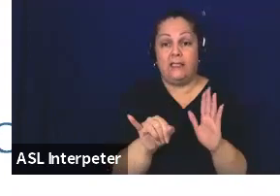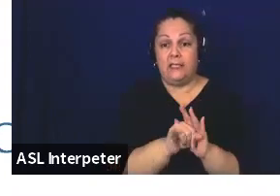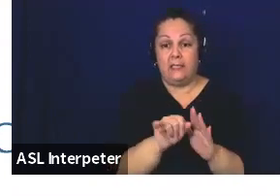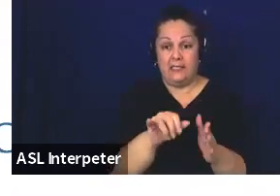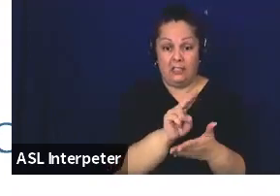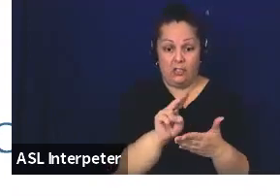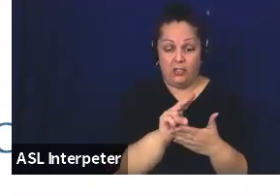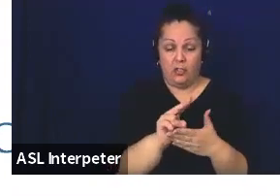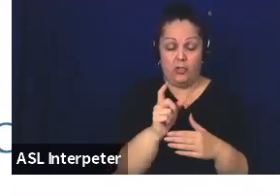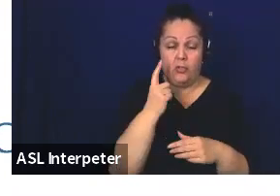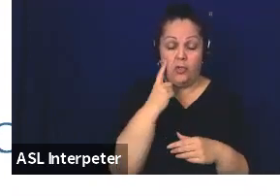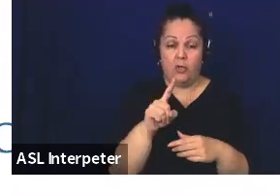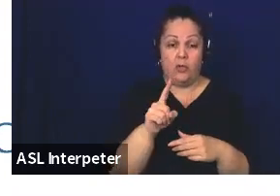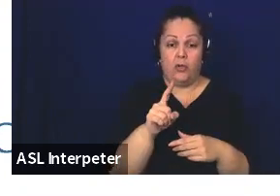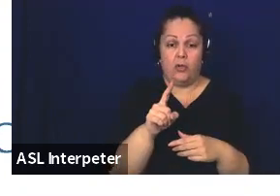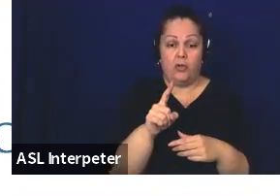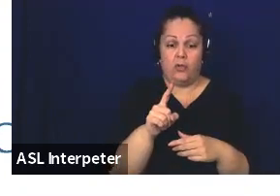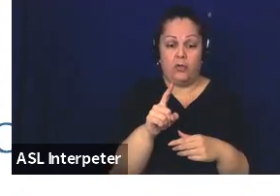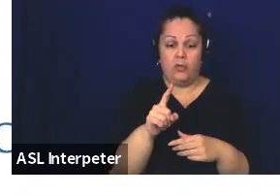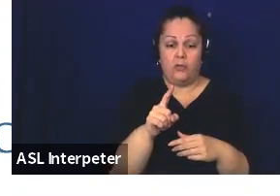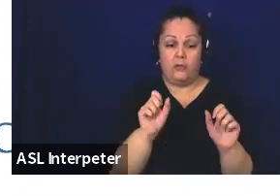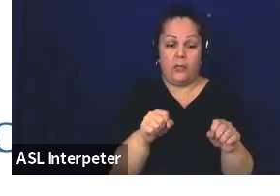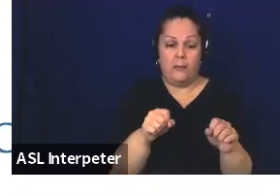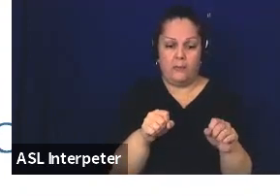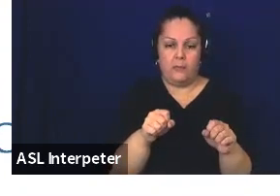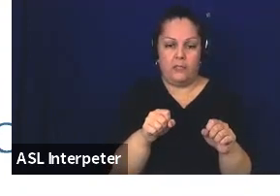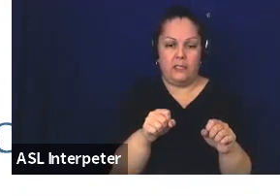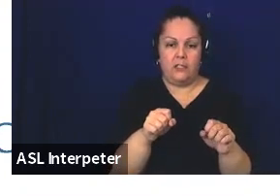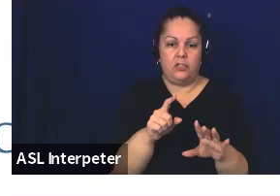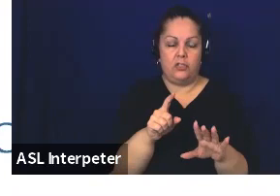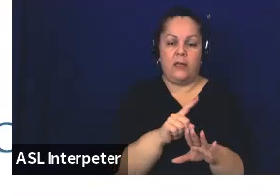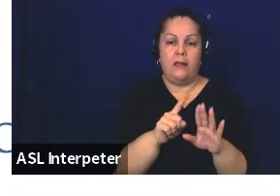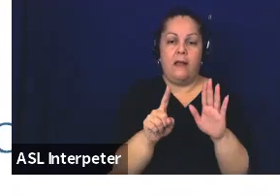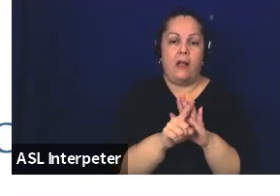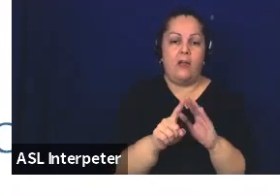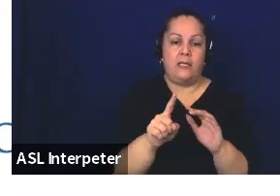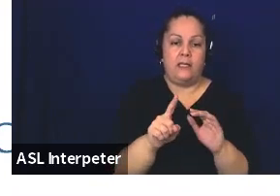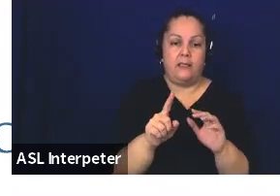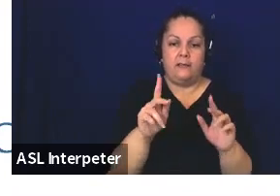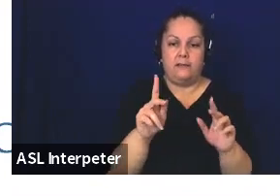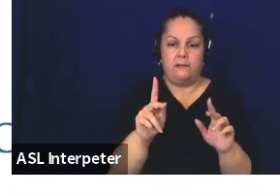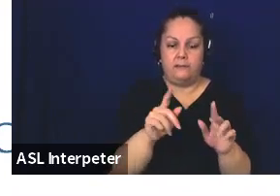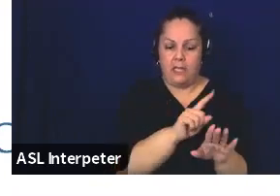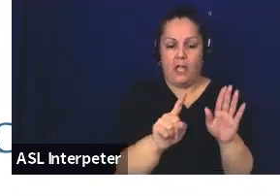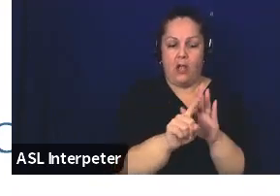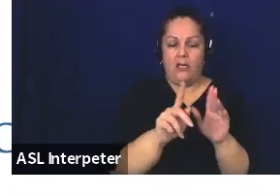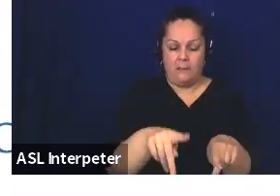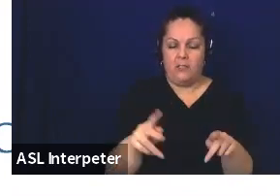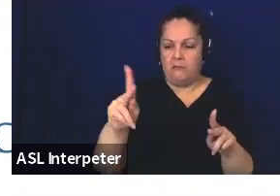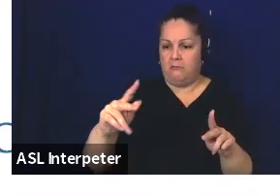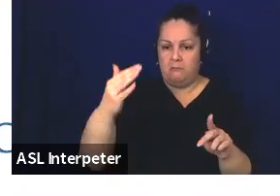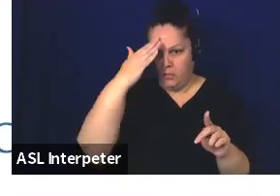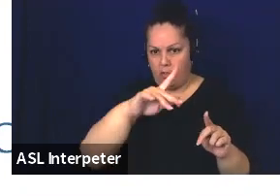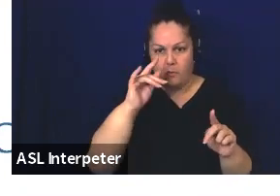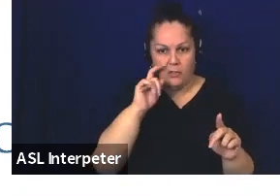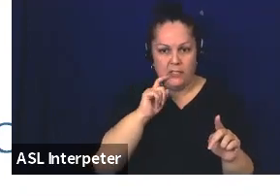used as a means of potentially outing the individual to folks who don't know about their gender